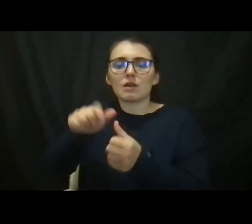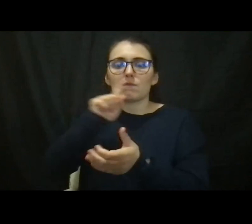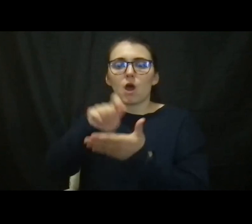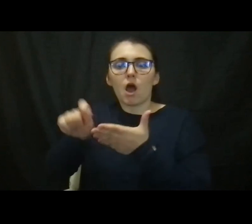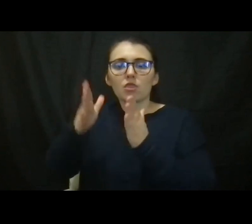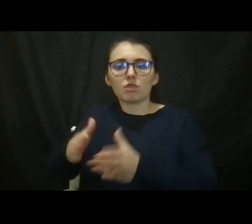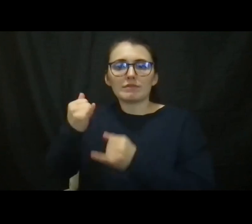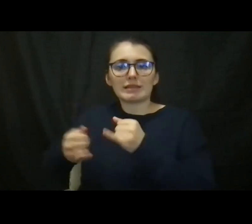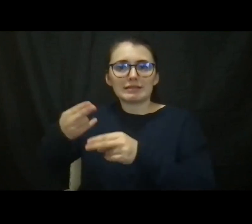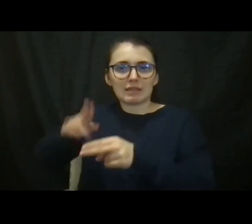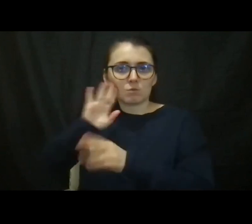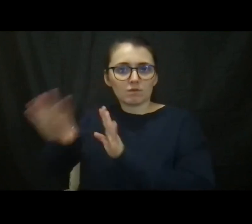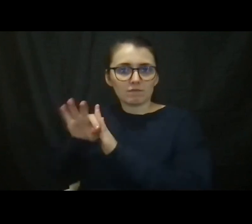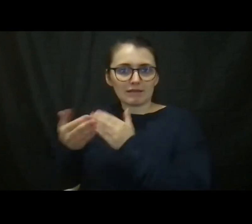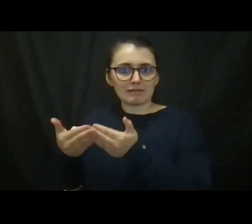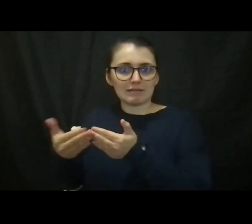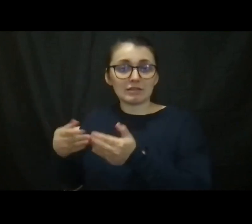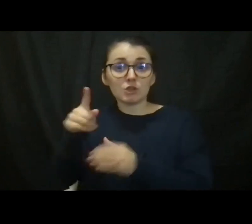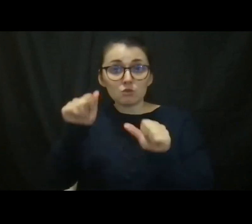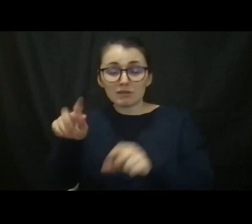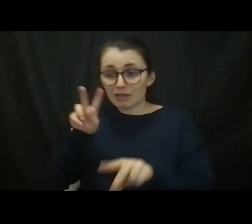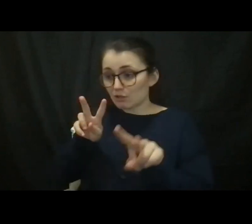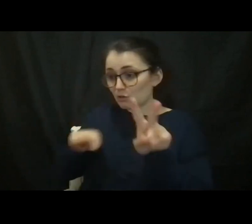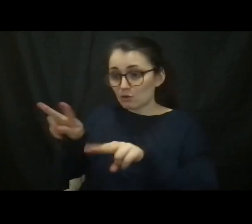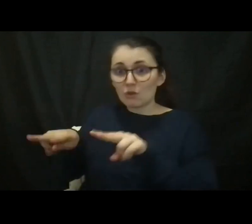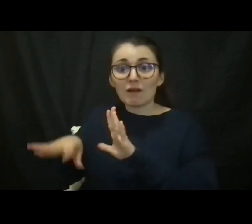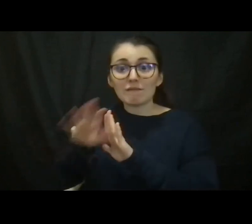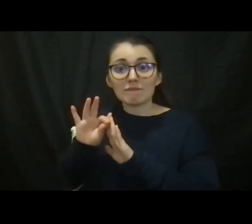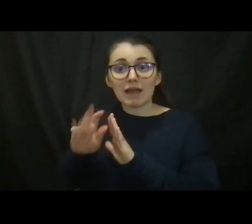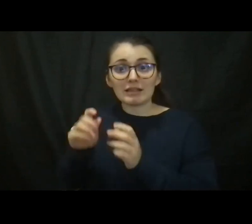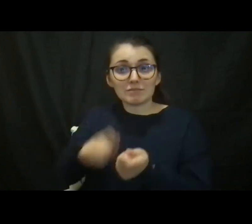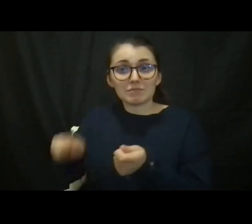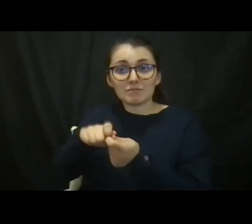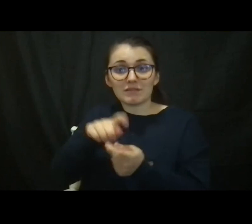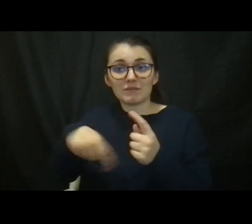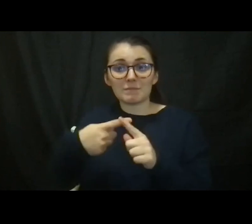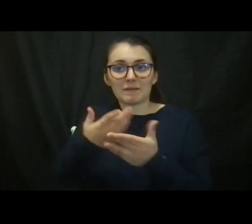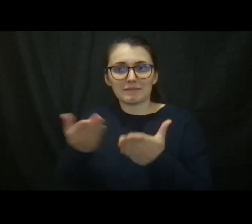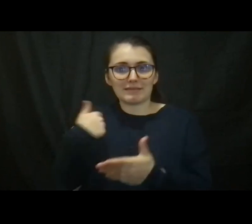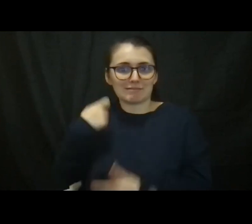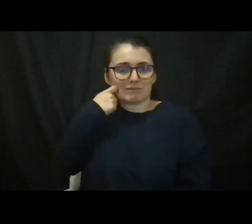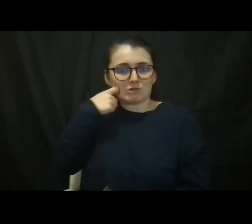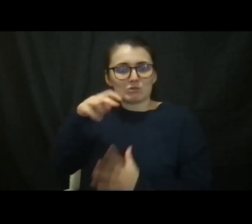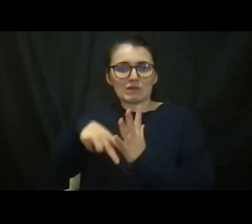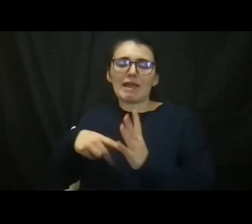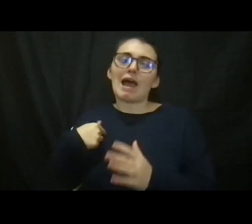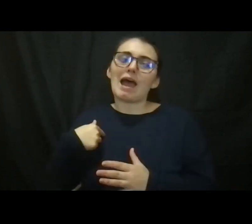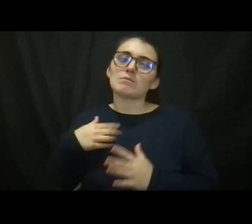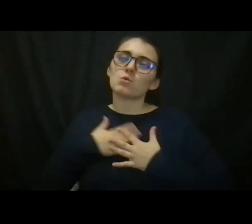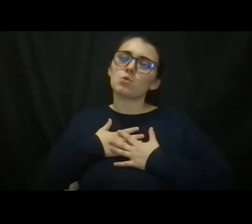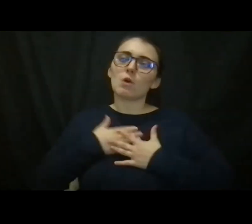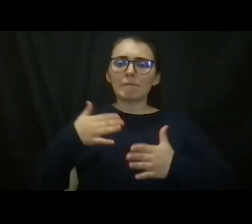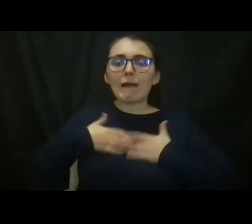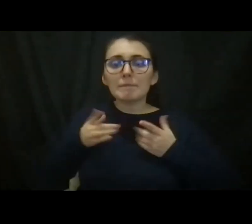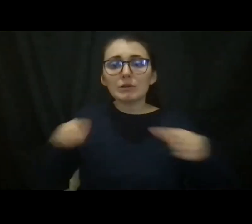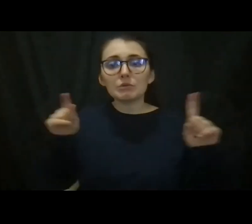to learn all about the specifics of all the things that I read. I'm so glad you joined me today.